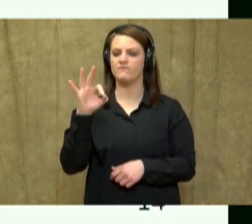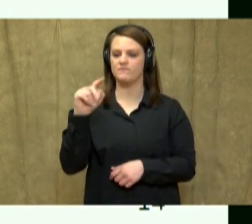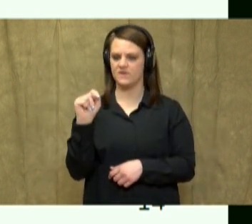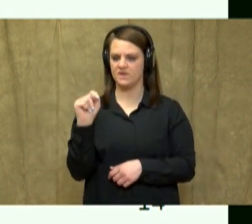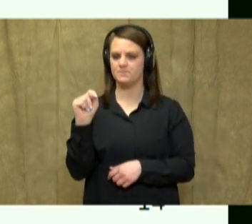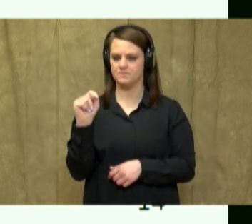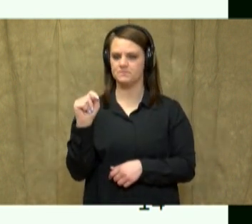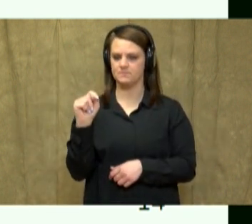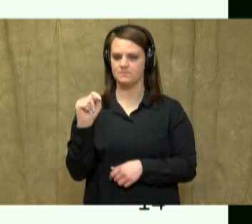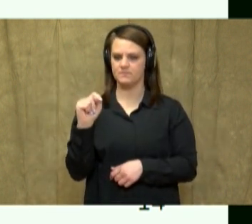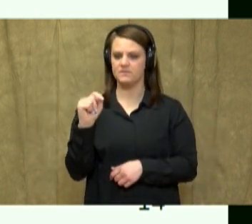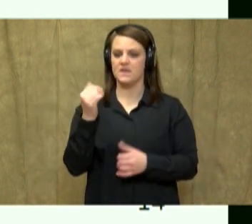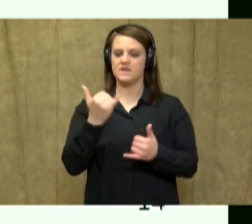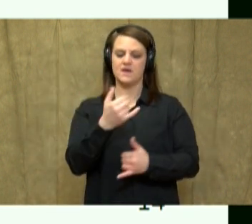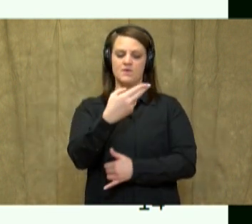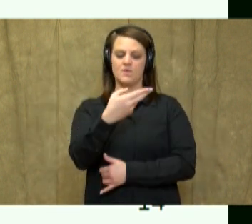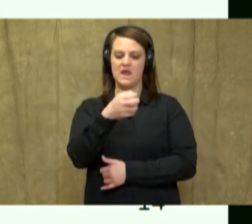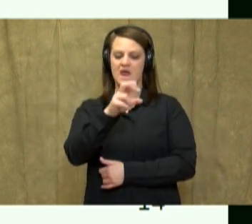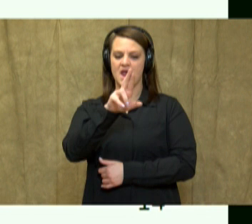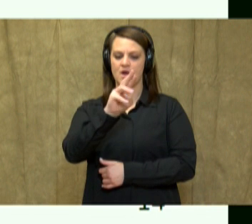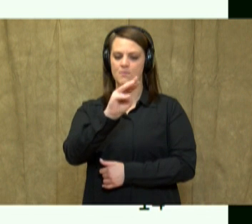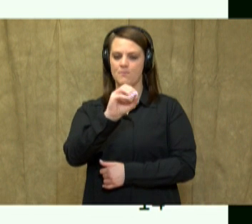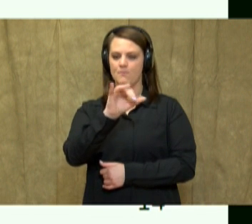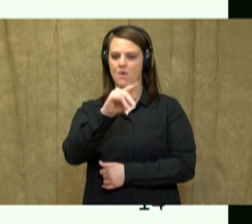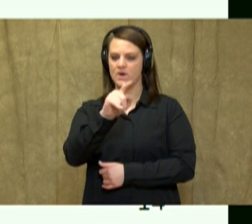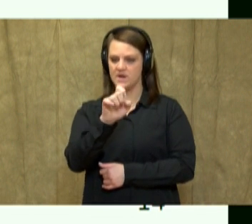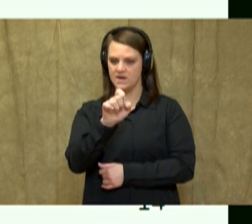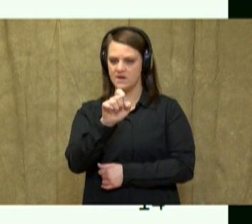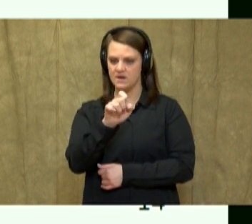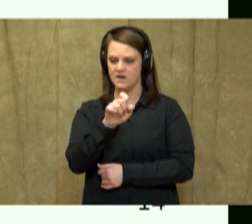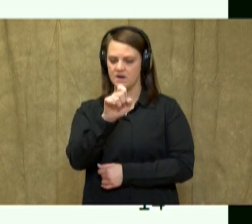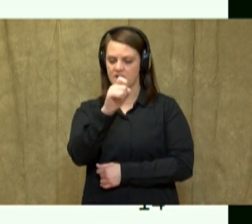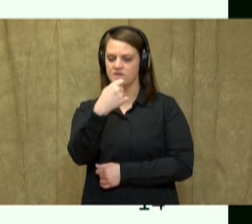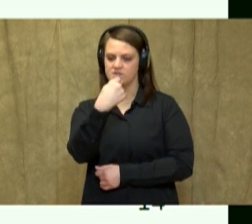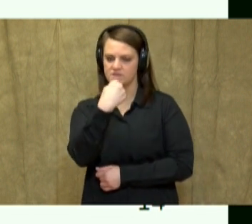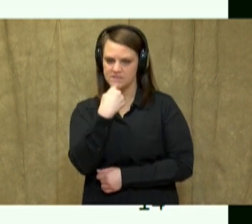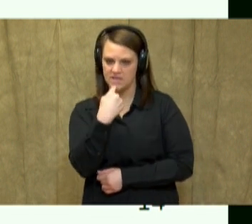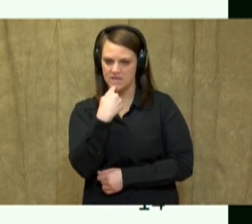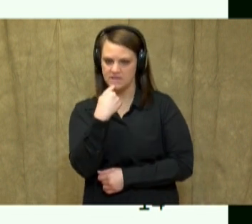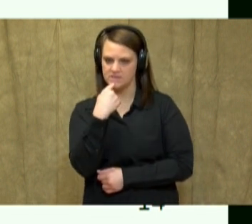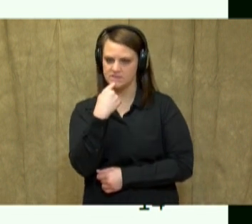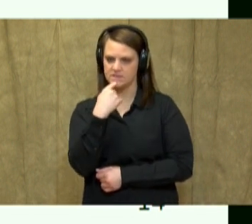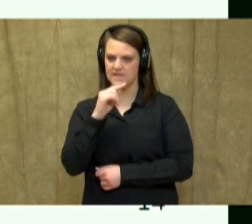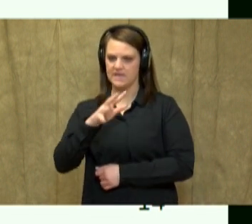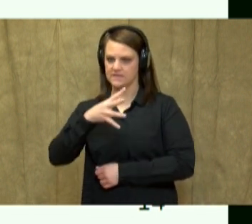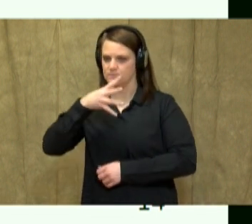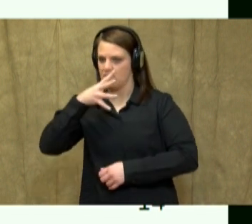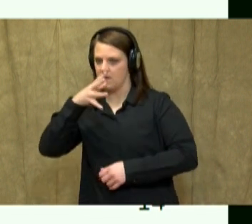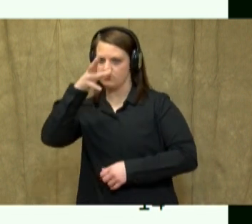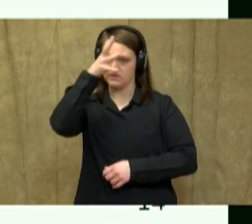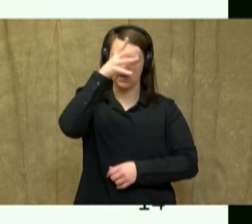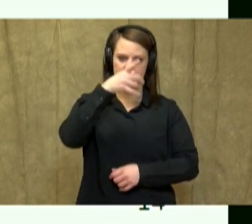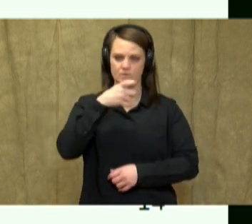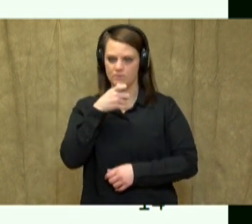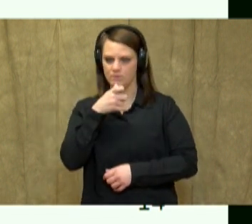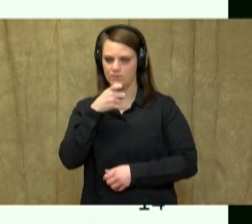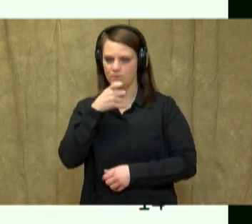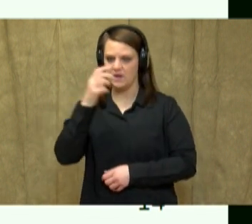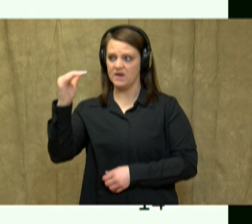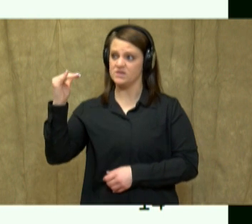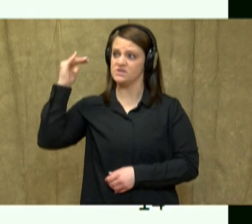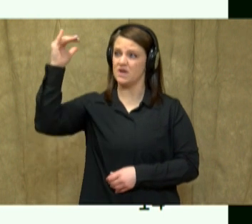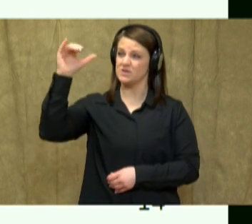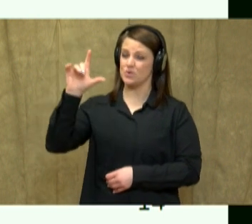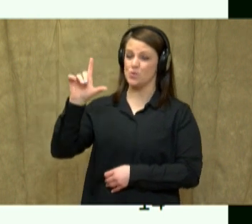of Fire, Hermione will actually tell you that who his mom and dad were, and that giants are about 20